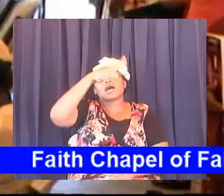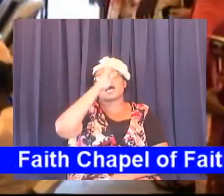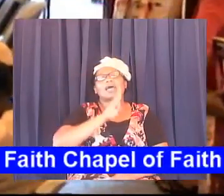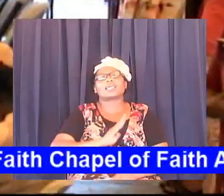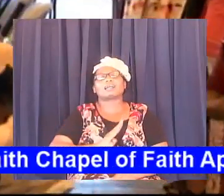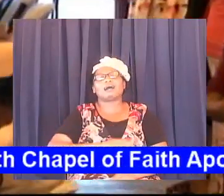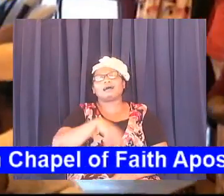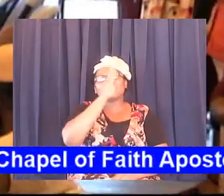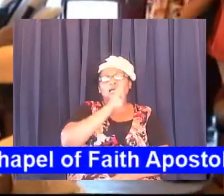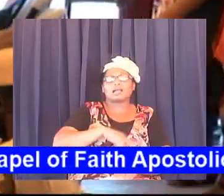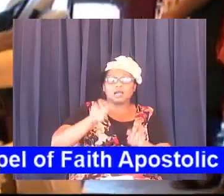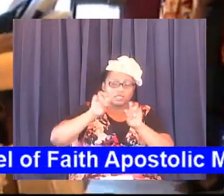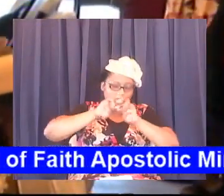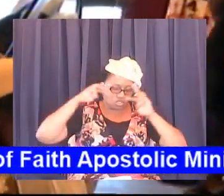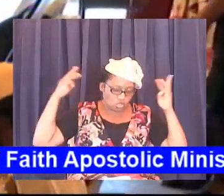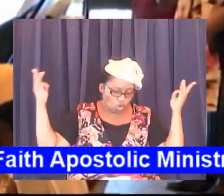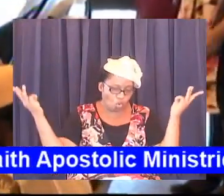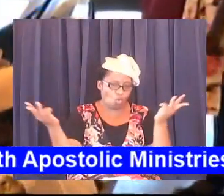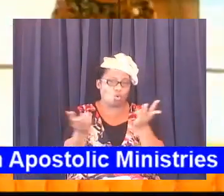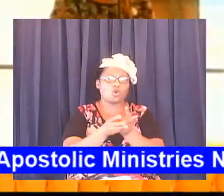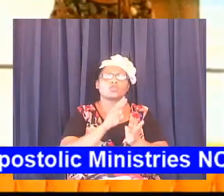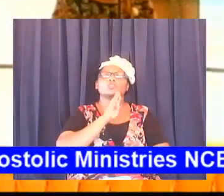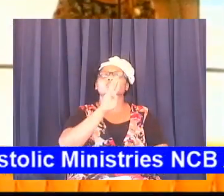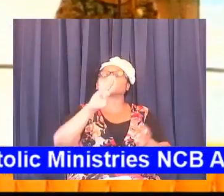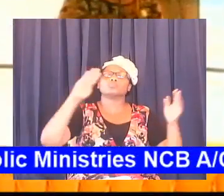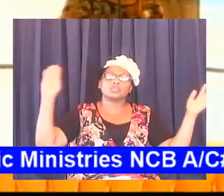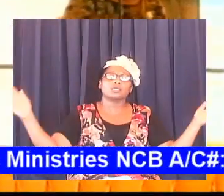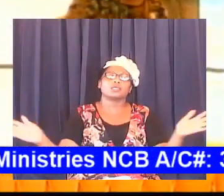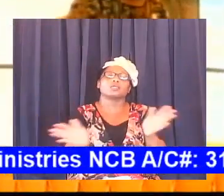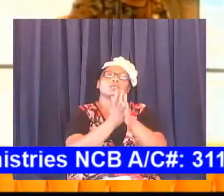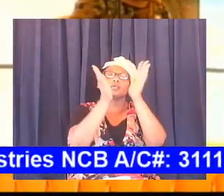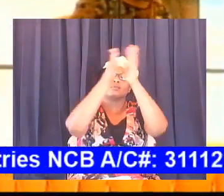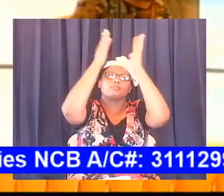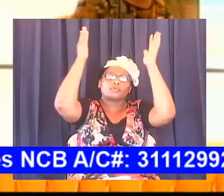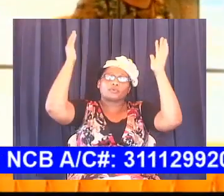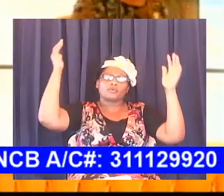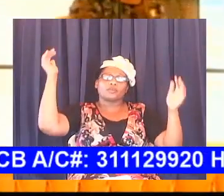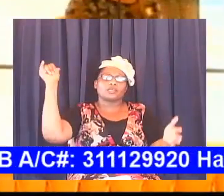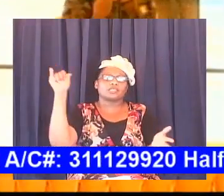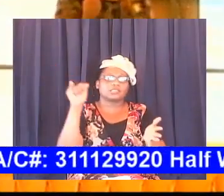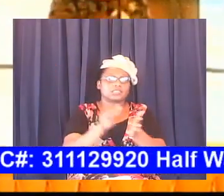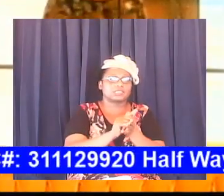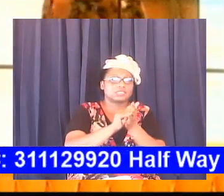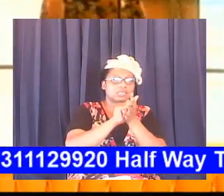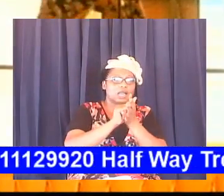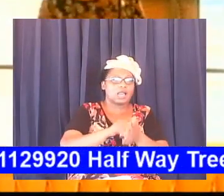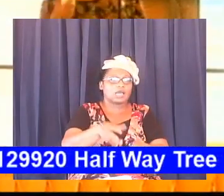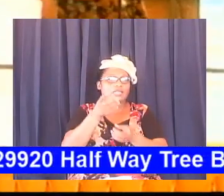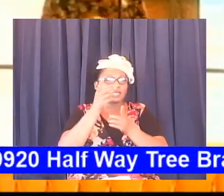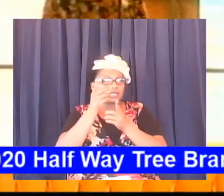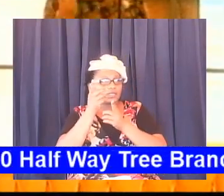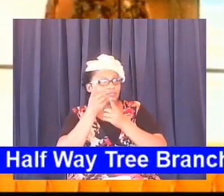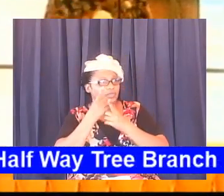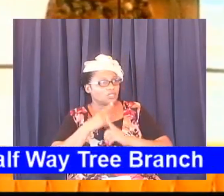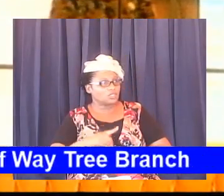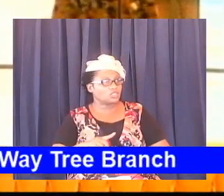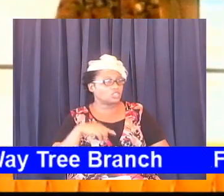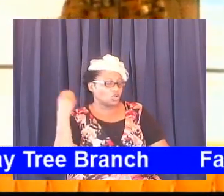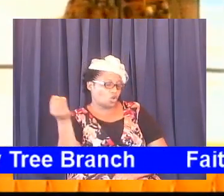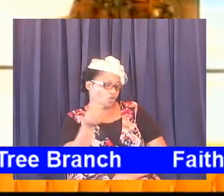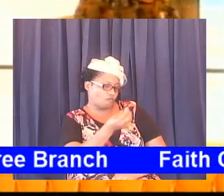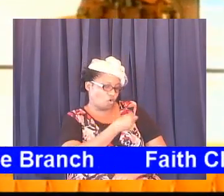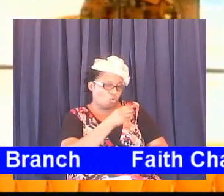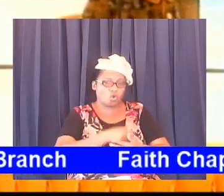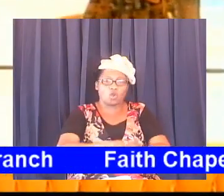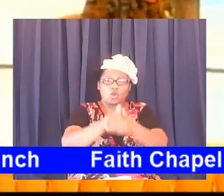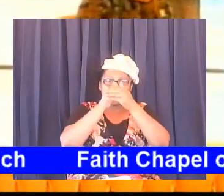is the great God. Yes, that's who He is. And He deserves our worship. He deserves our praise. This, to this end